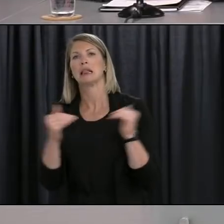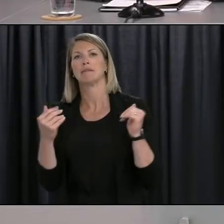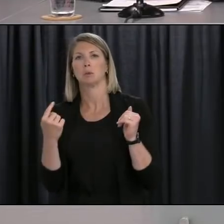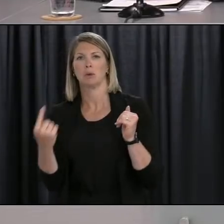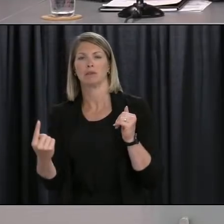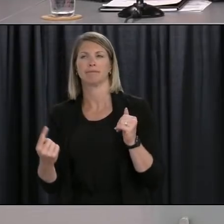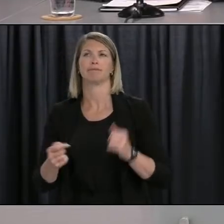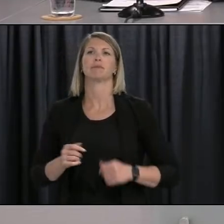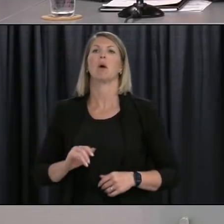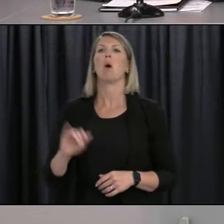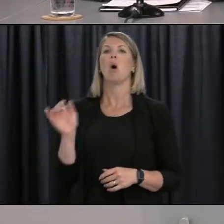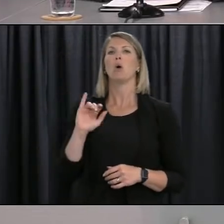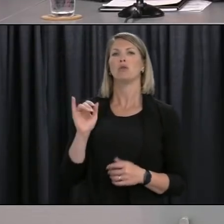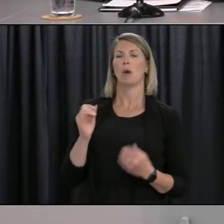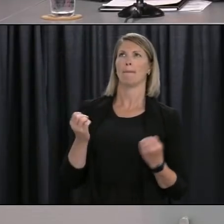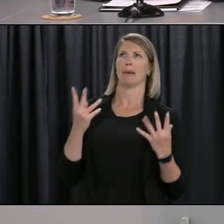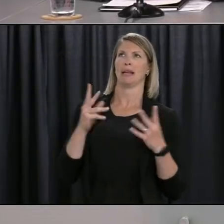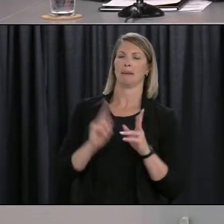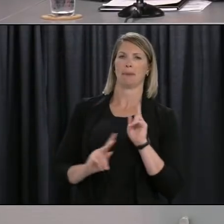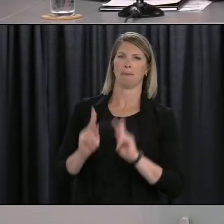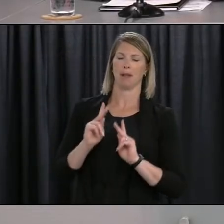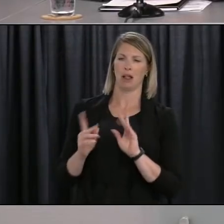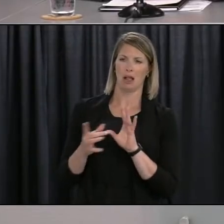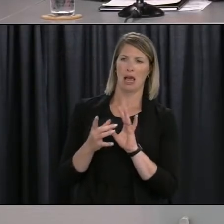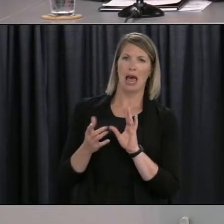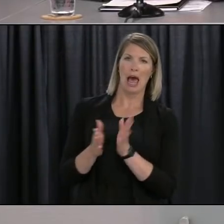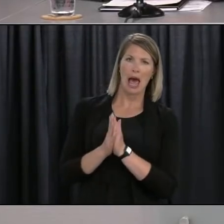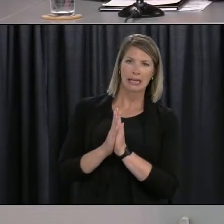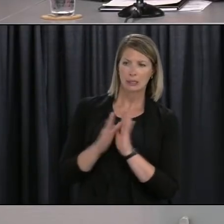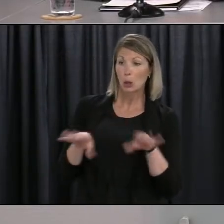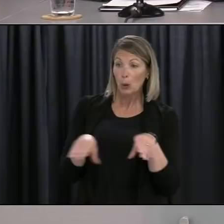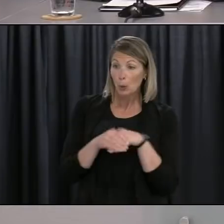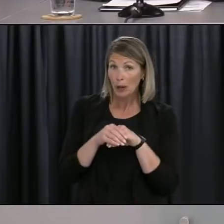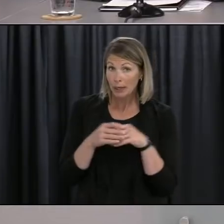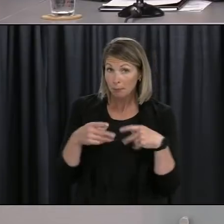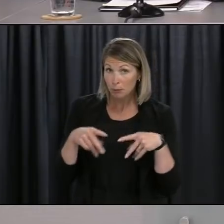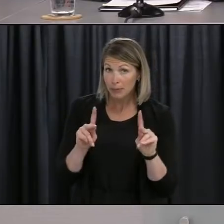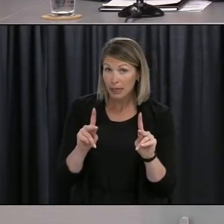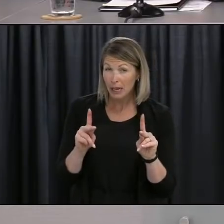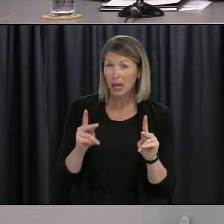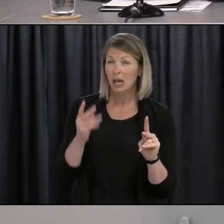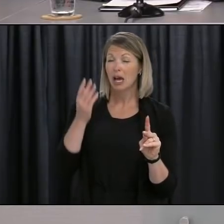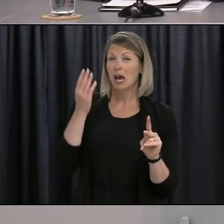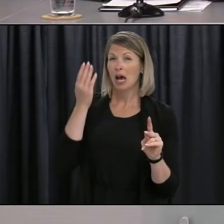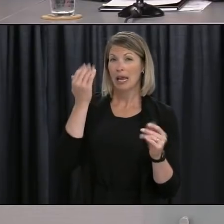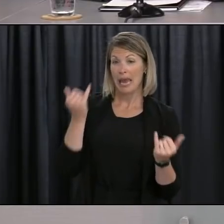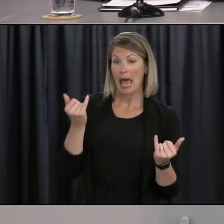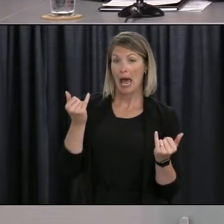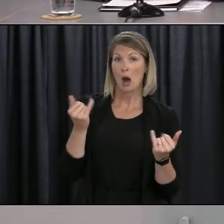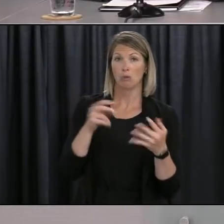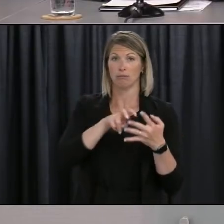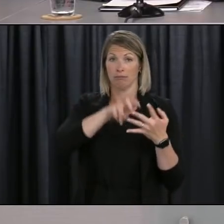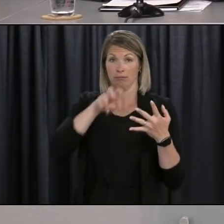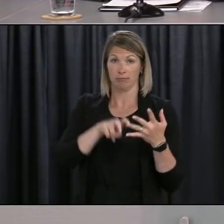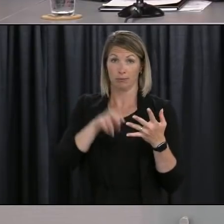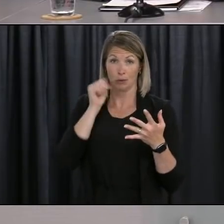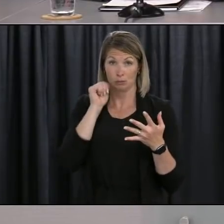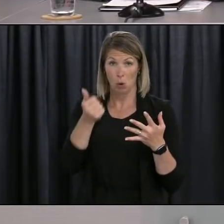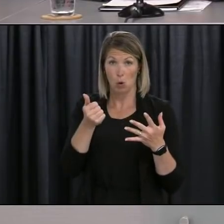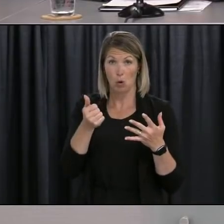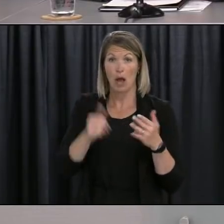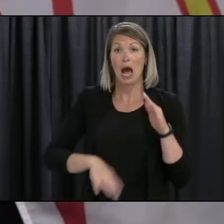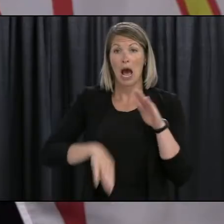weddings. I know that we now are allowed to have 50 people gathering, but it sounds like they had to be socially distanced. So where do we stand with